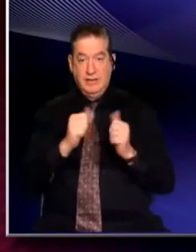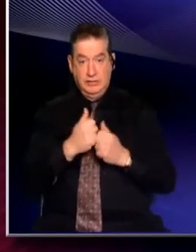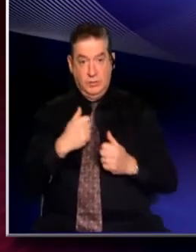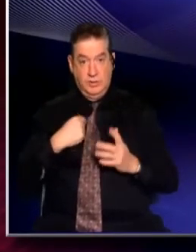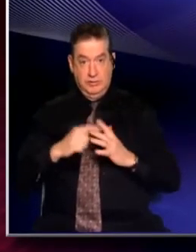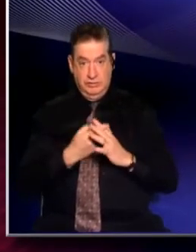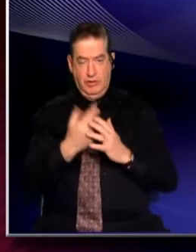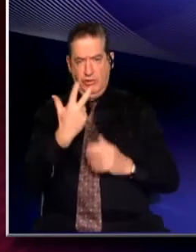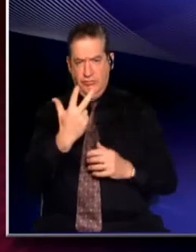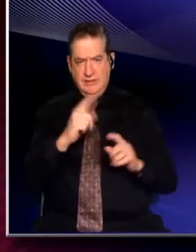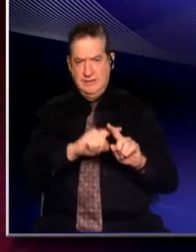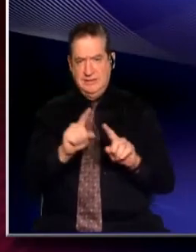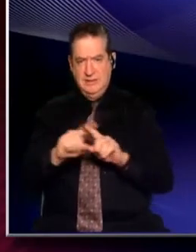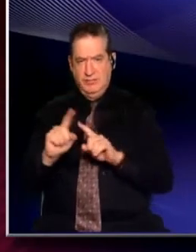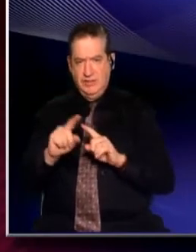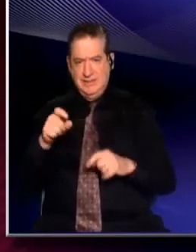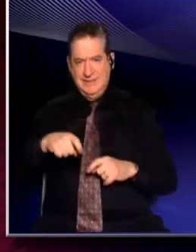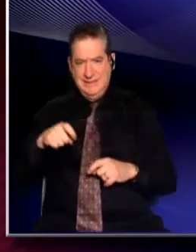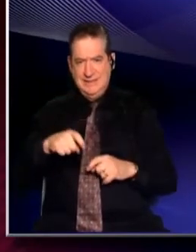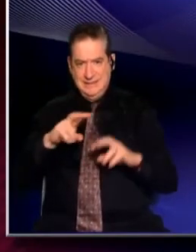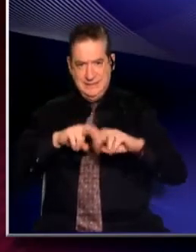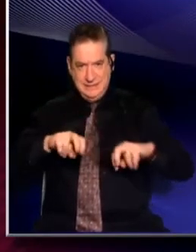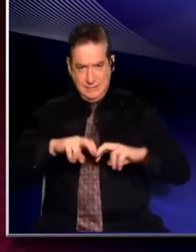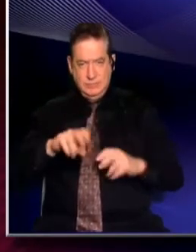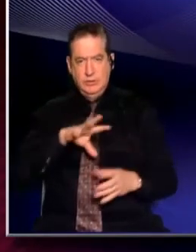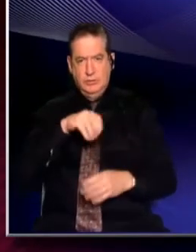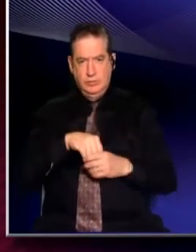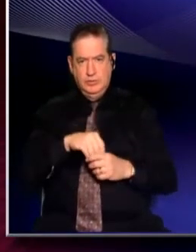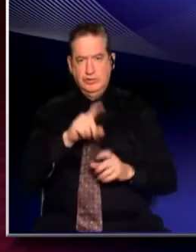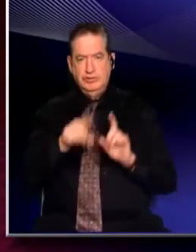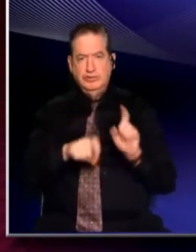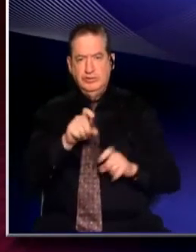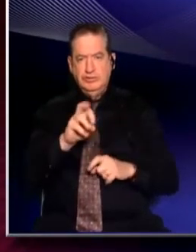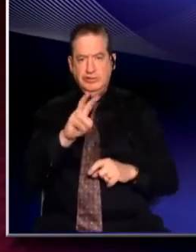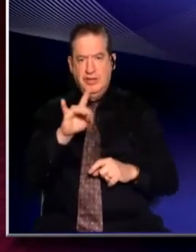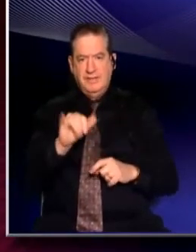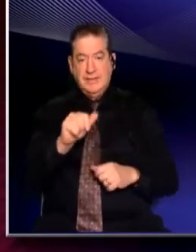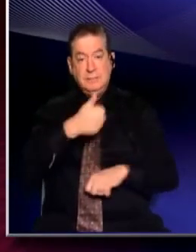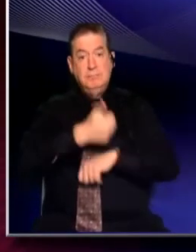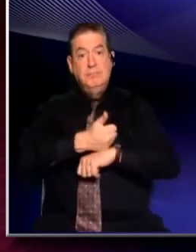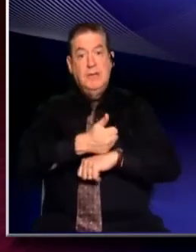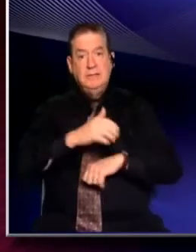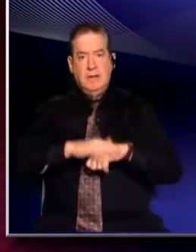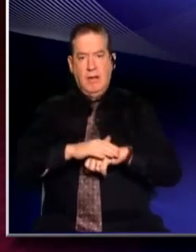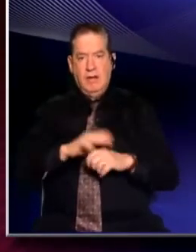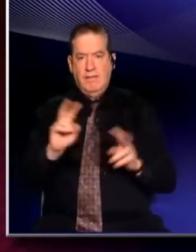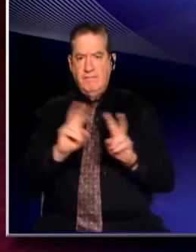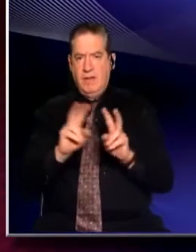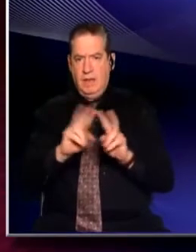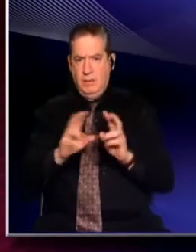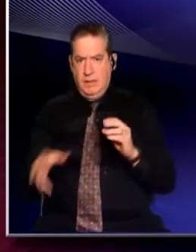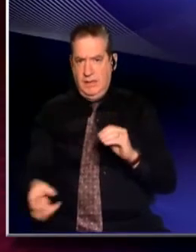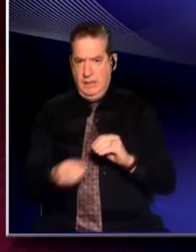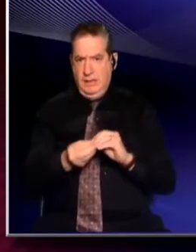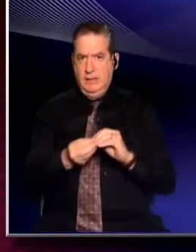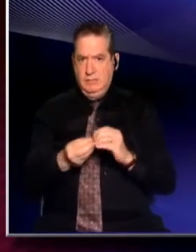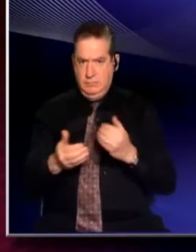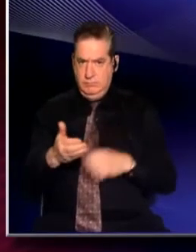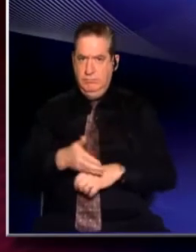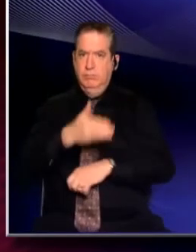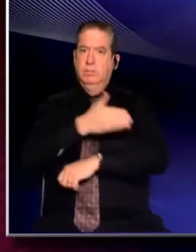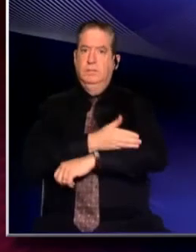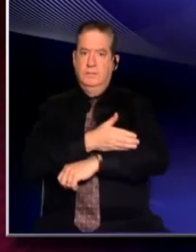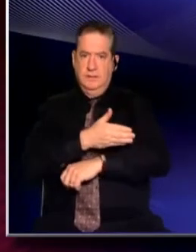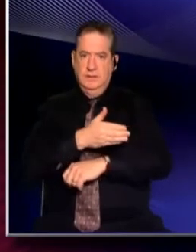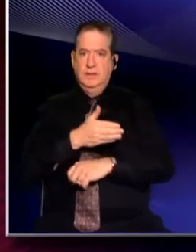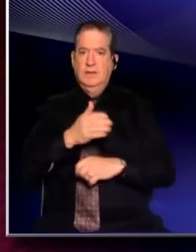different needs assessments, including surveys, based on the value that has added to improving